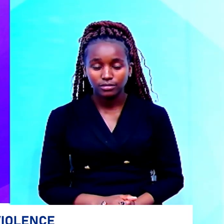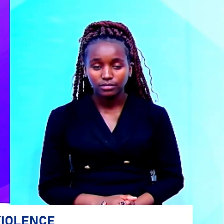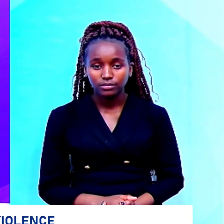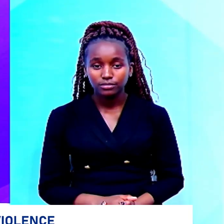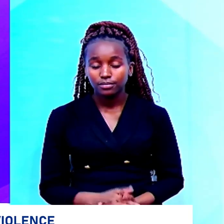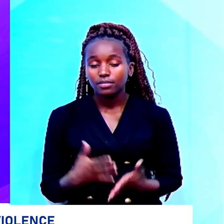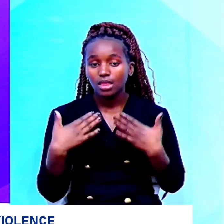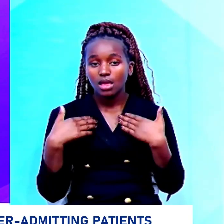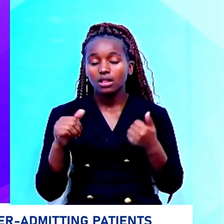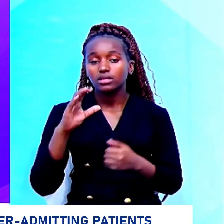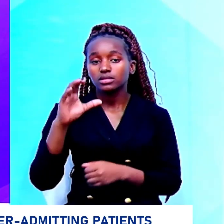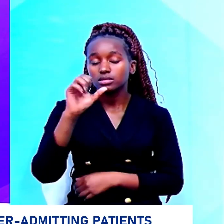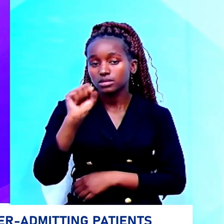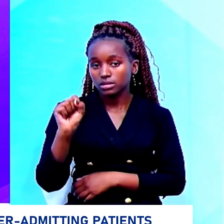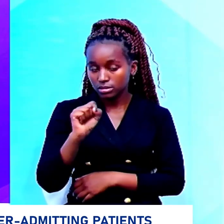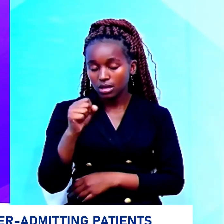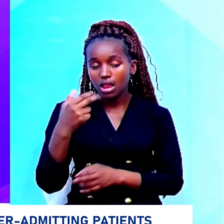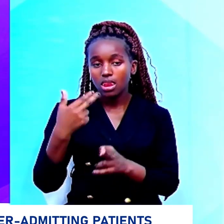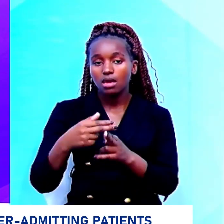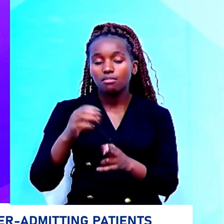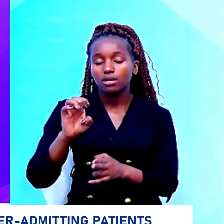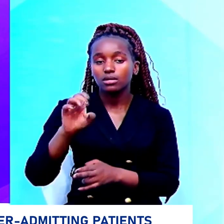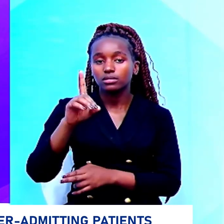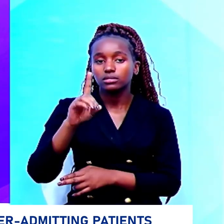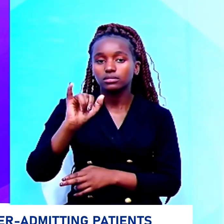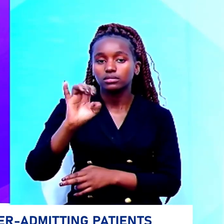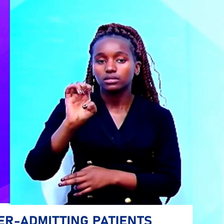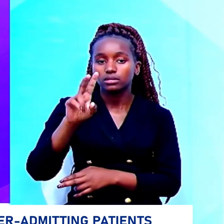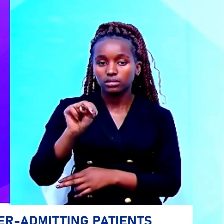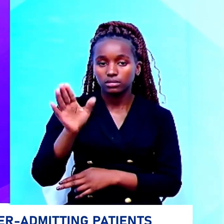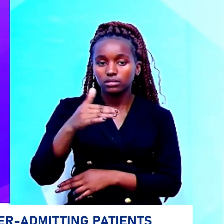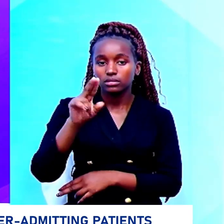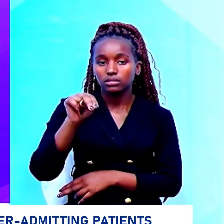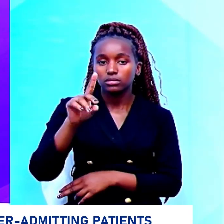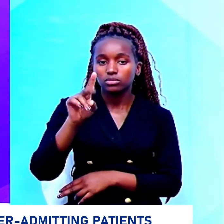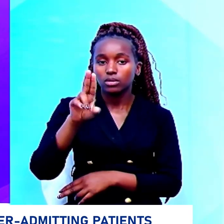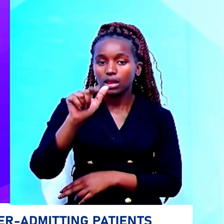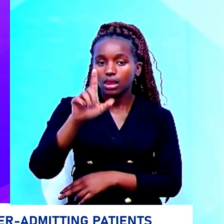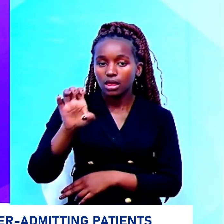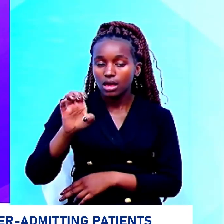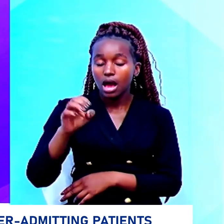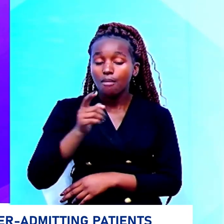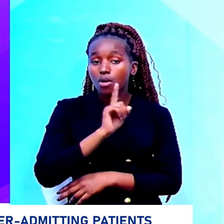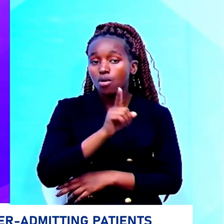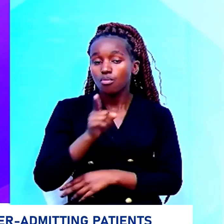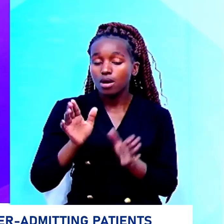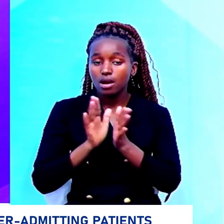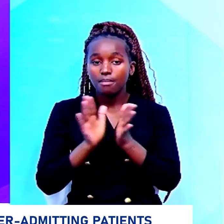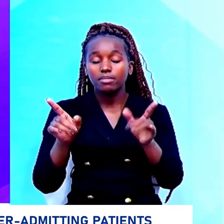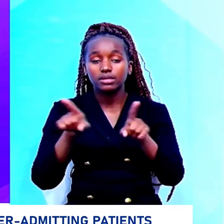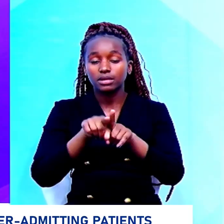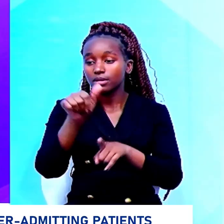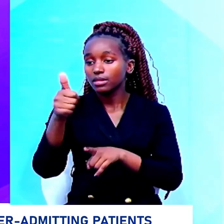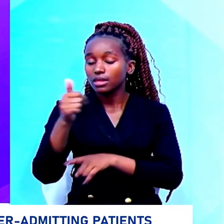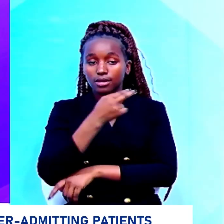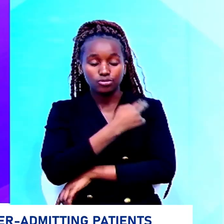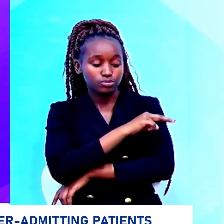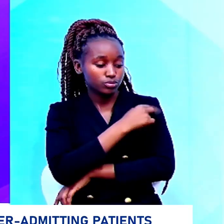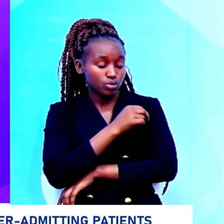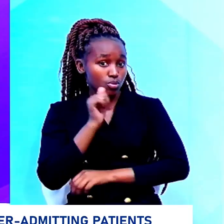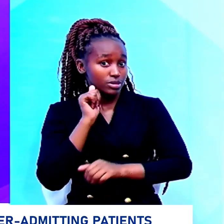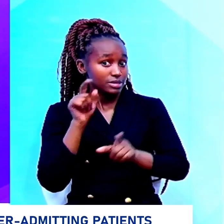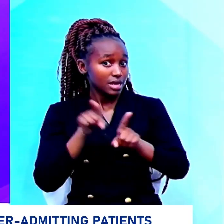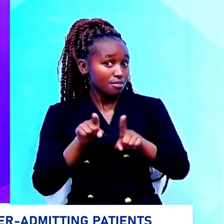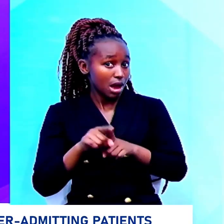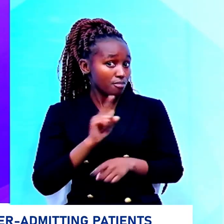Health Cabinet Secretary Eden Duale has issued a stern warning to public and other hospitals,